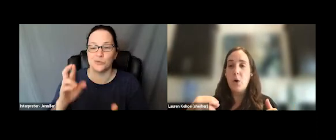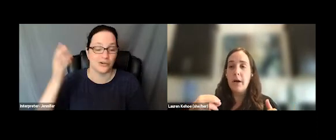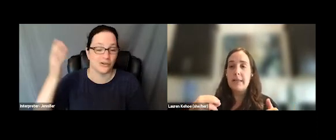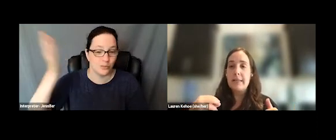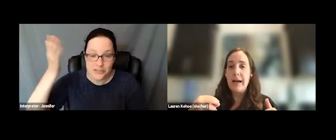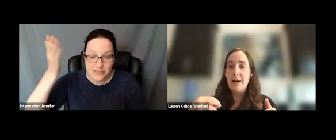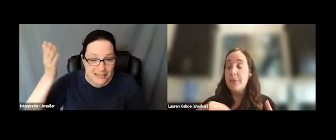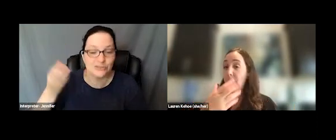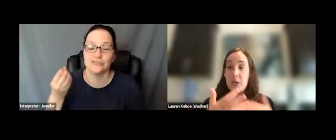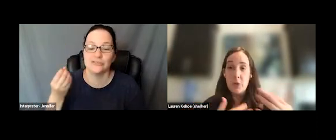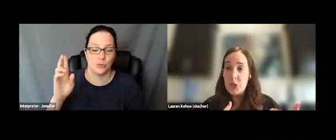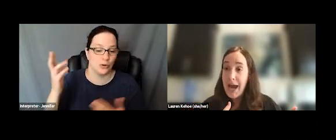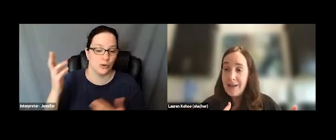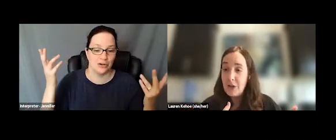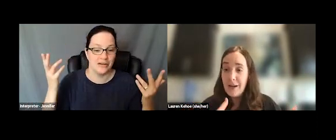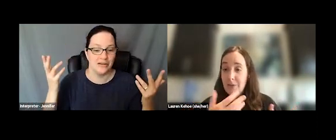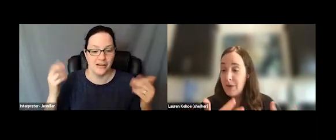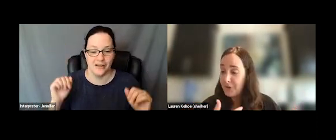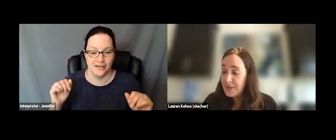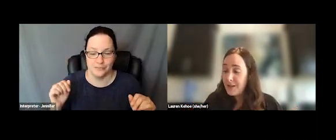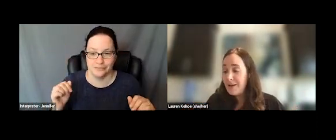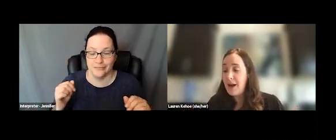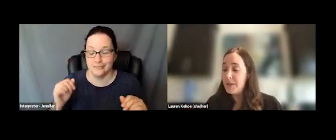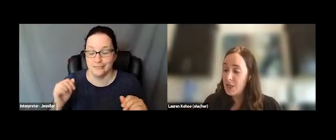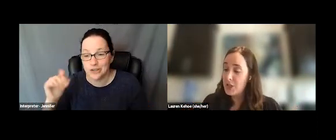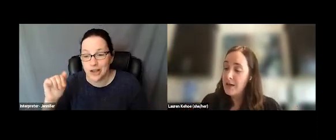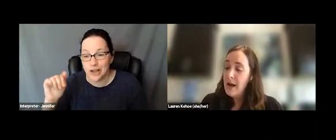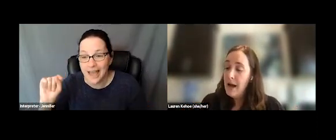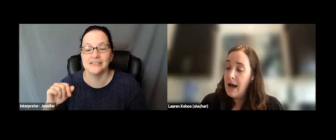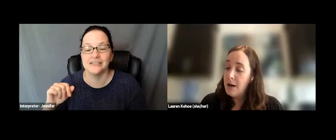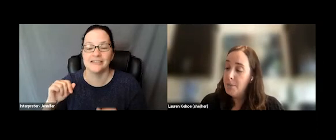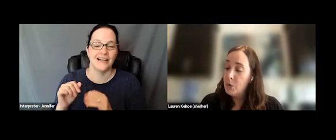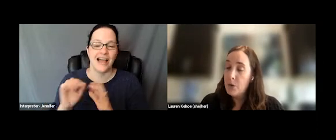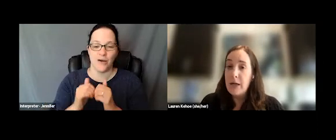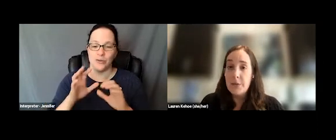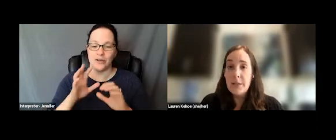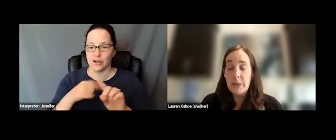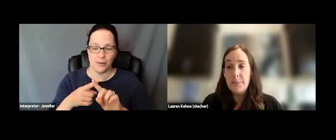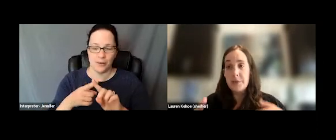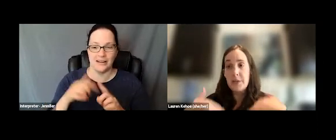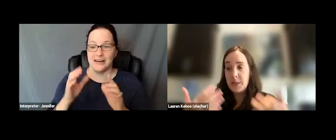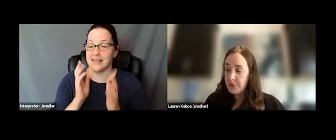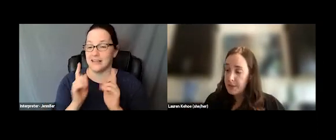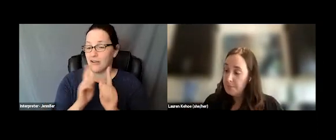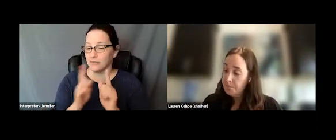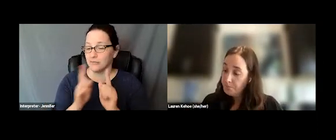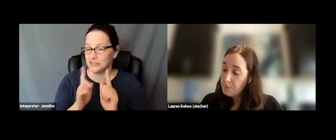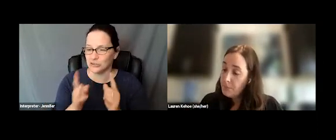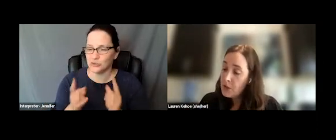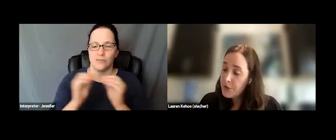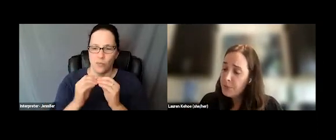make, or it's the way we do a chat reference conversation. We were able to really build these principles